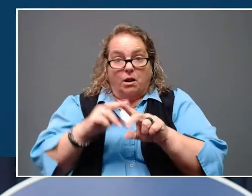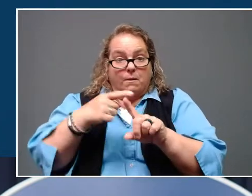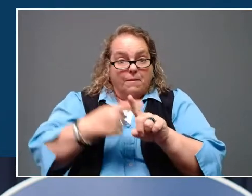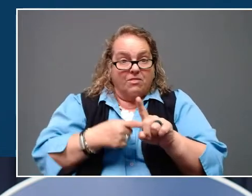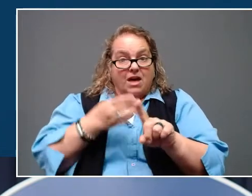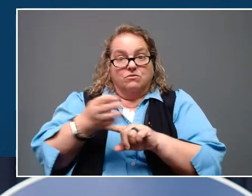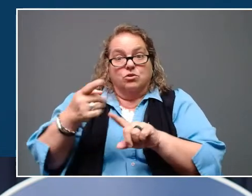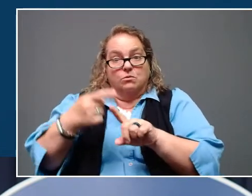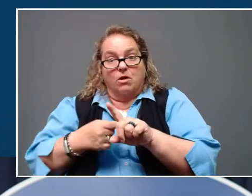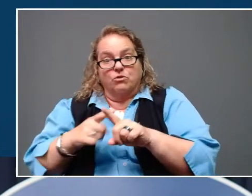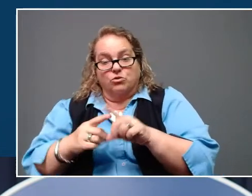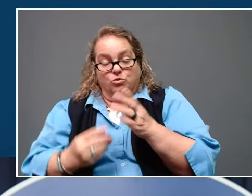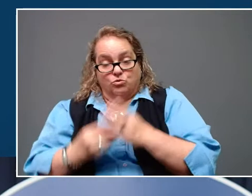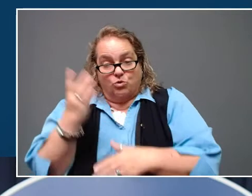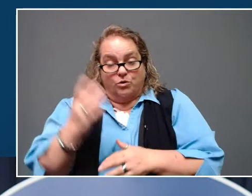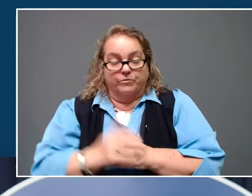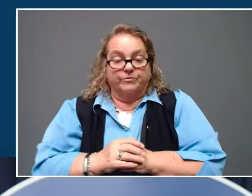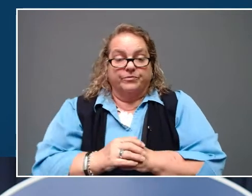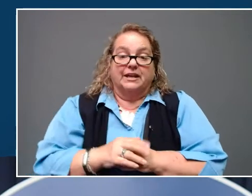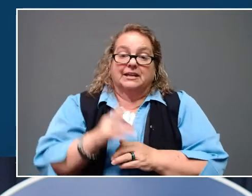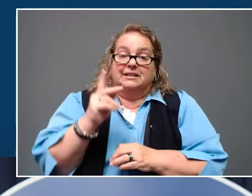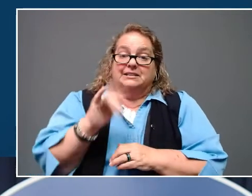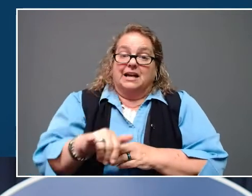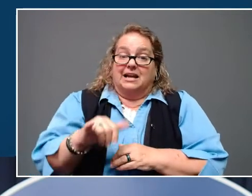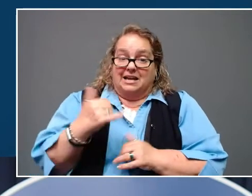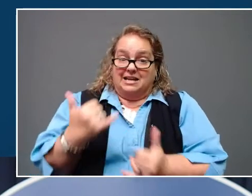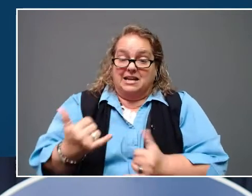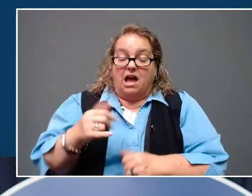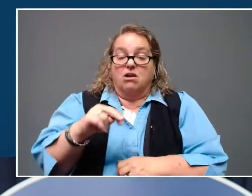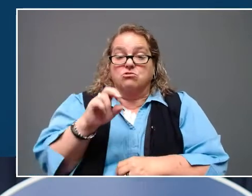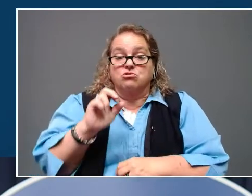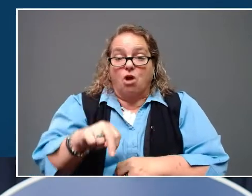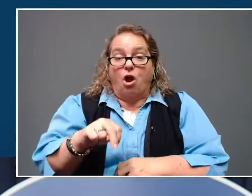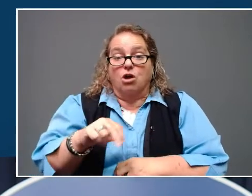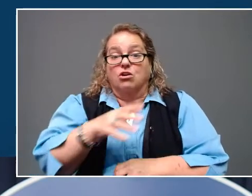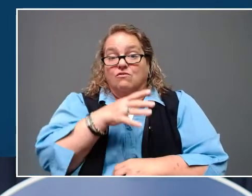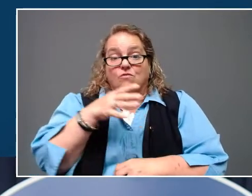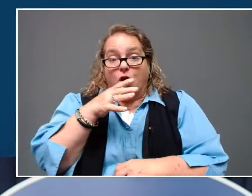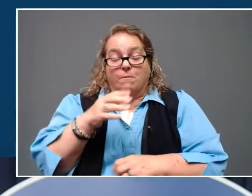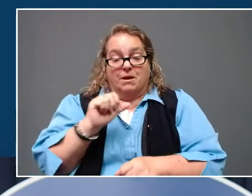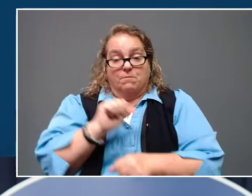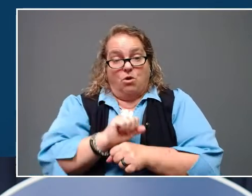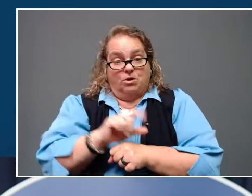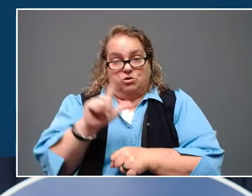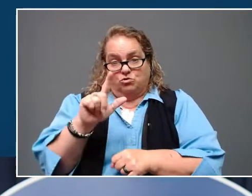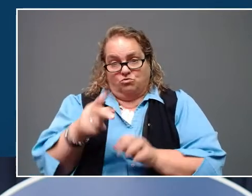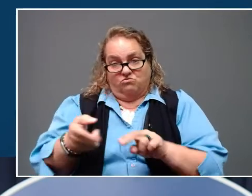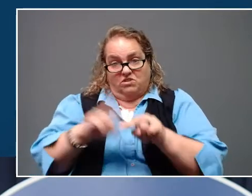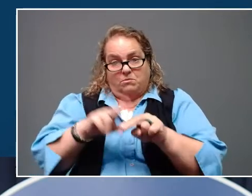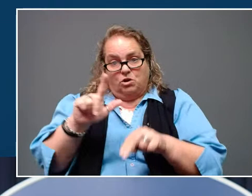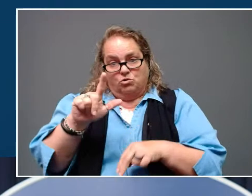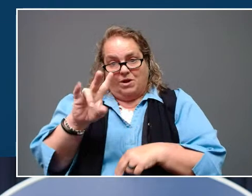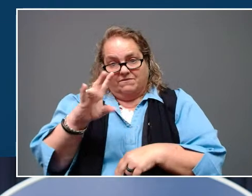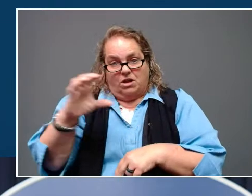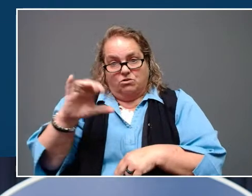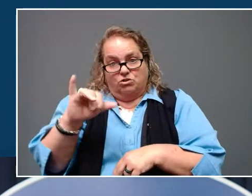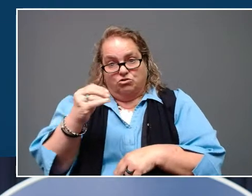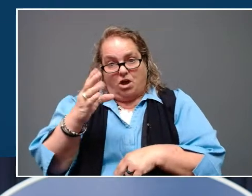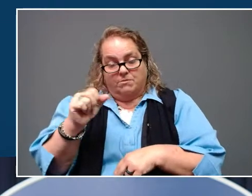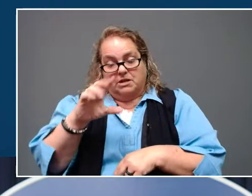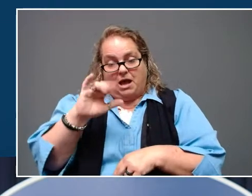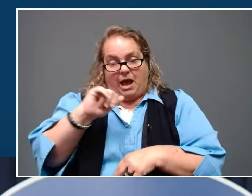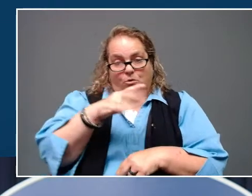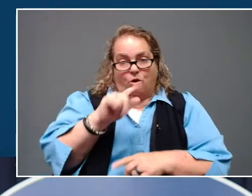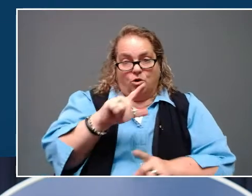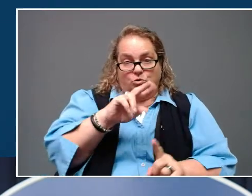grow. Kentucky's seasonally adjusted non-farm employment rose by 2,700 jobs in April 2022 compared